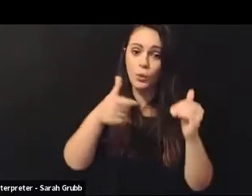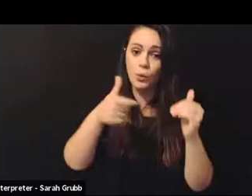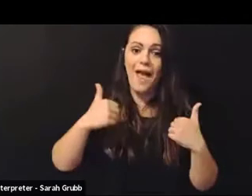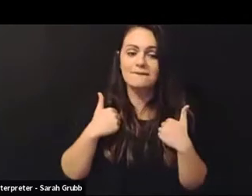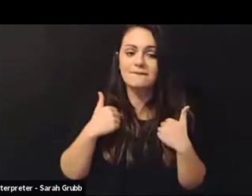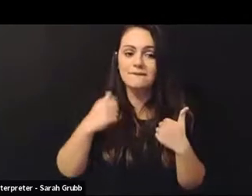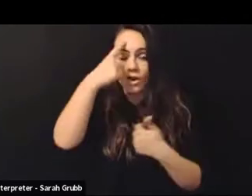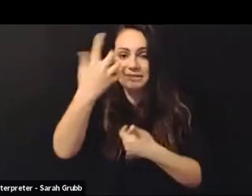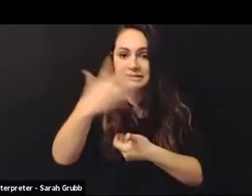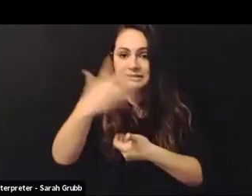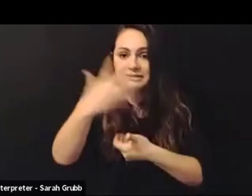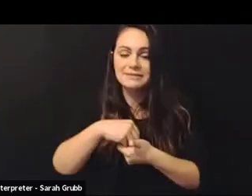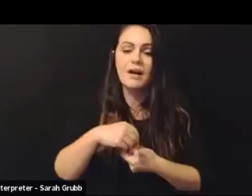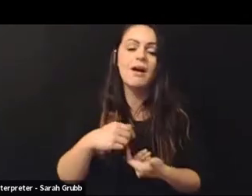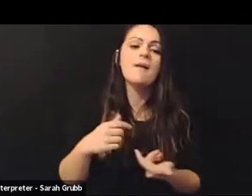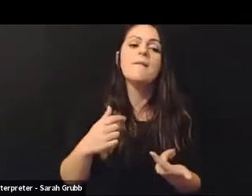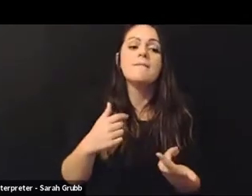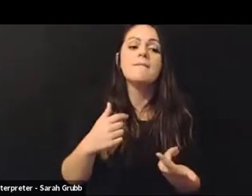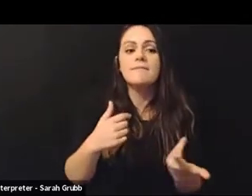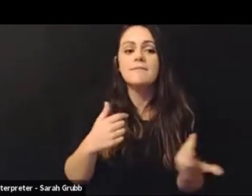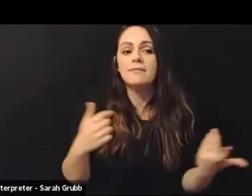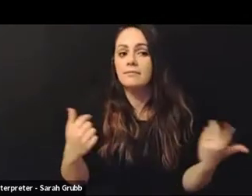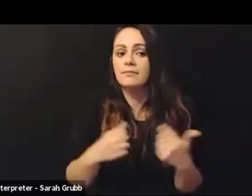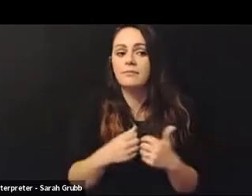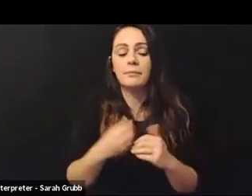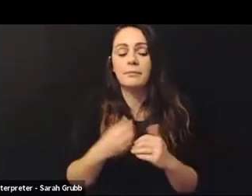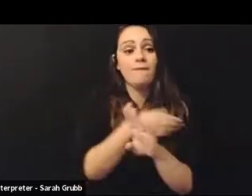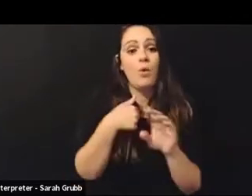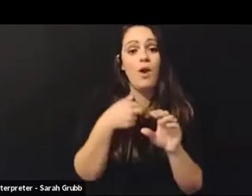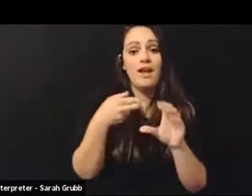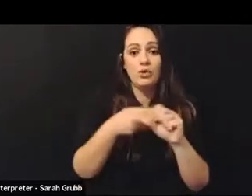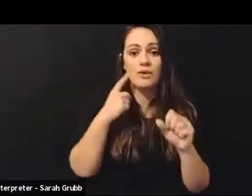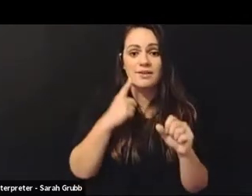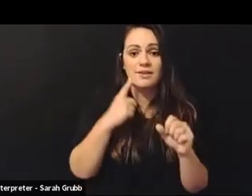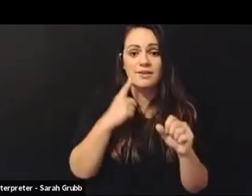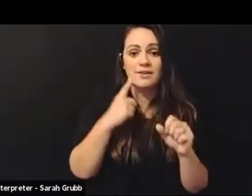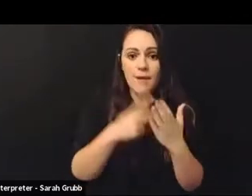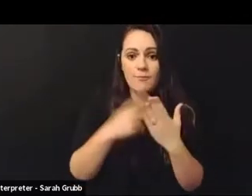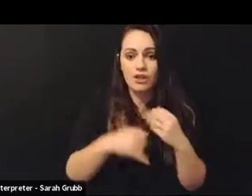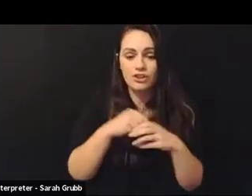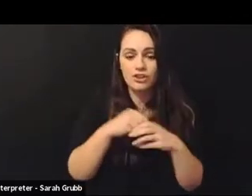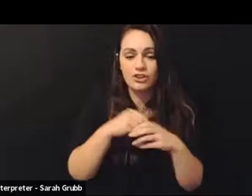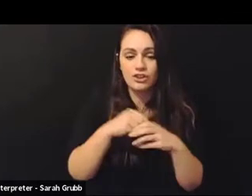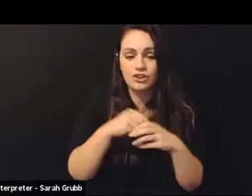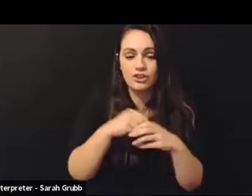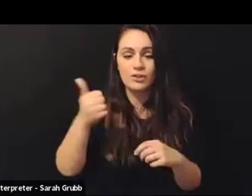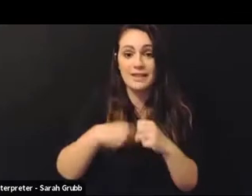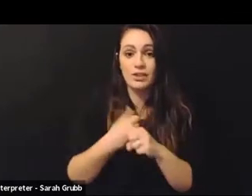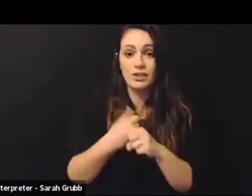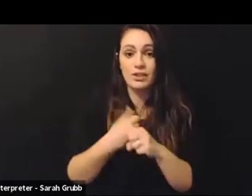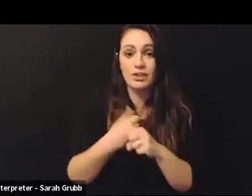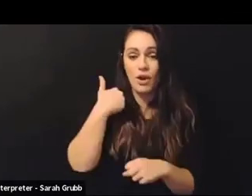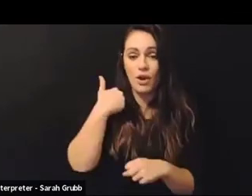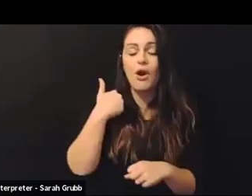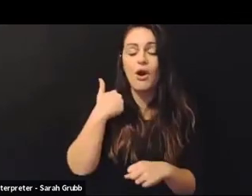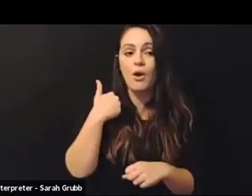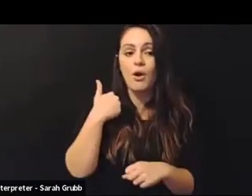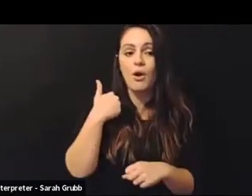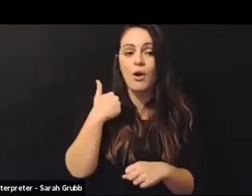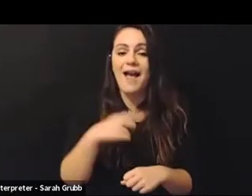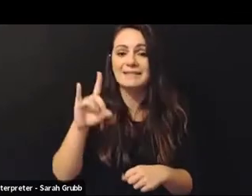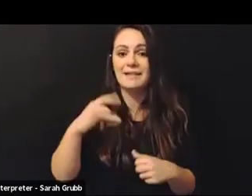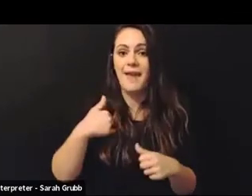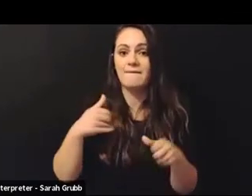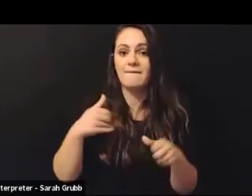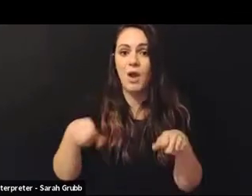same before I joined the DeafBlind Project in California 10 years ago. I had the opportunity when I was